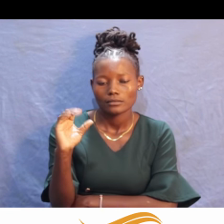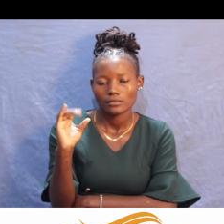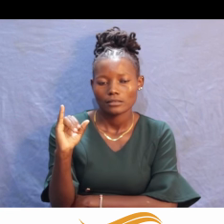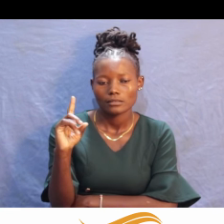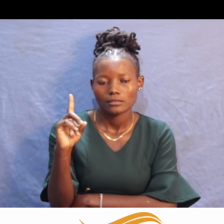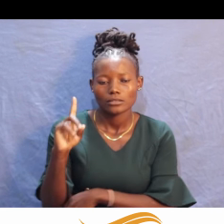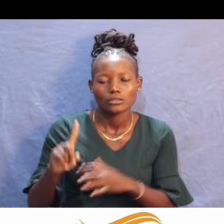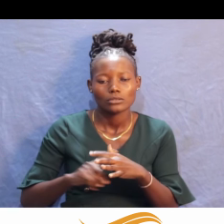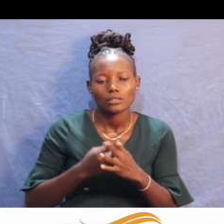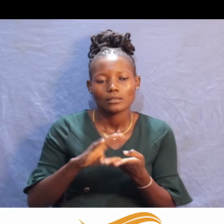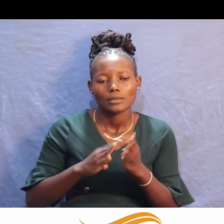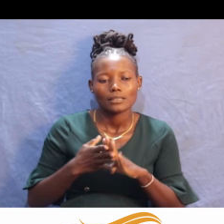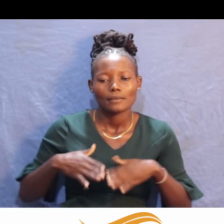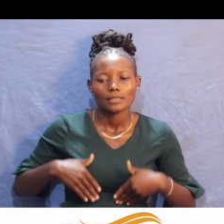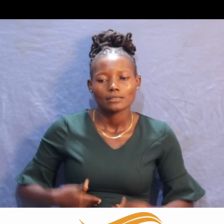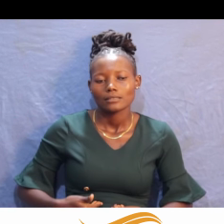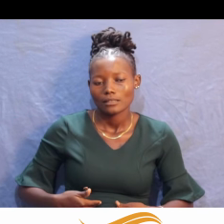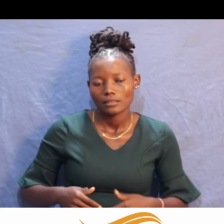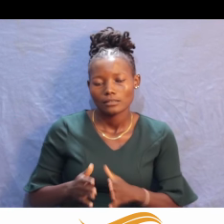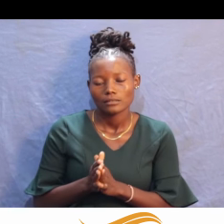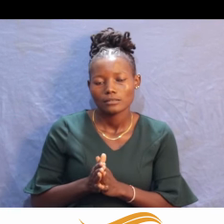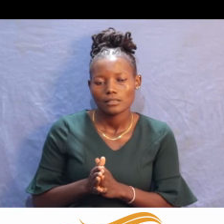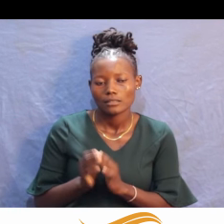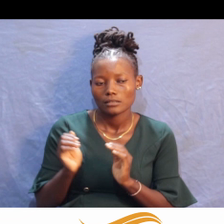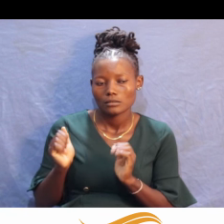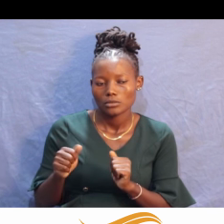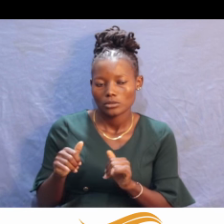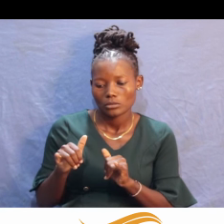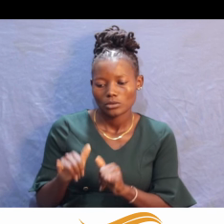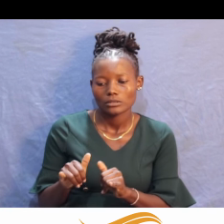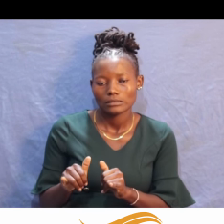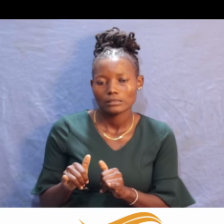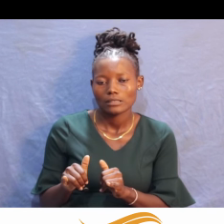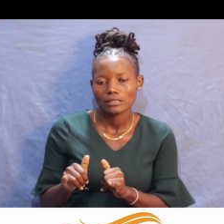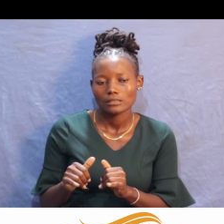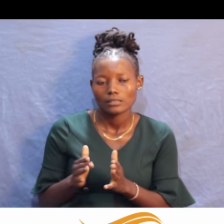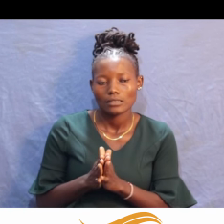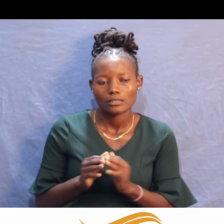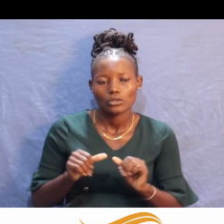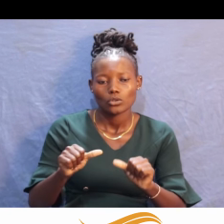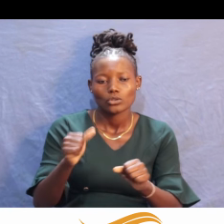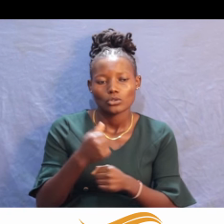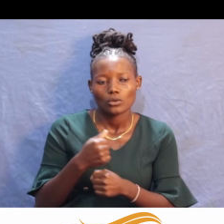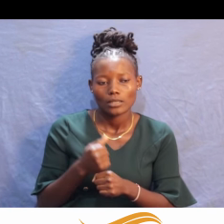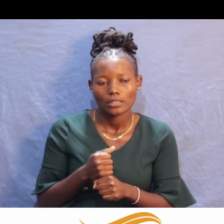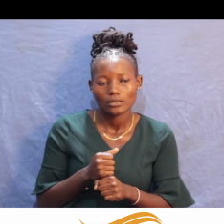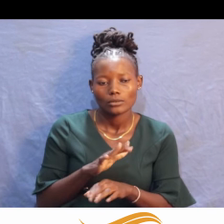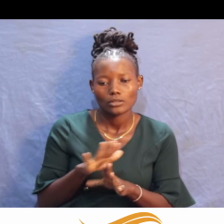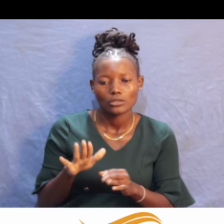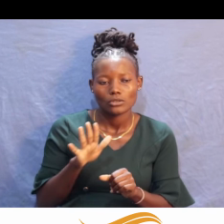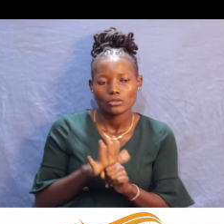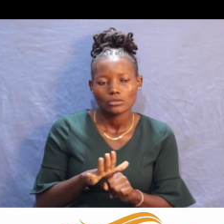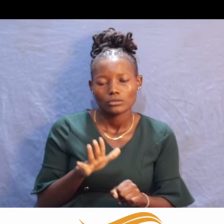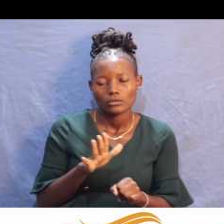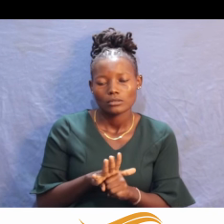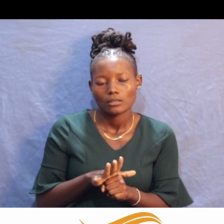tired. And you can stay there and continue working with not a lot of problem, but be